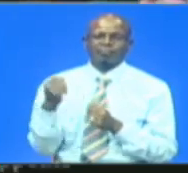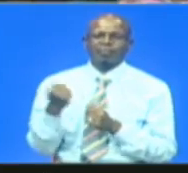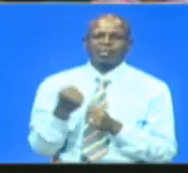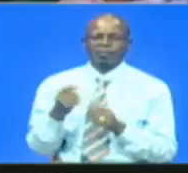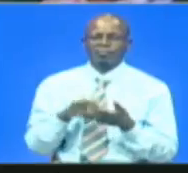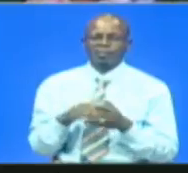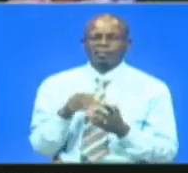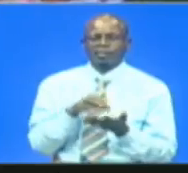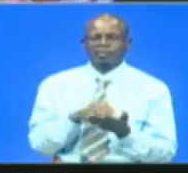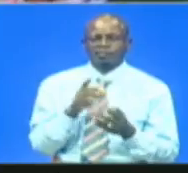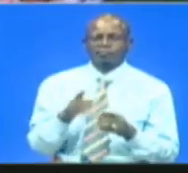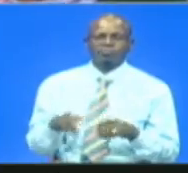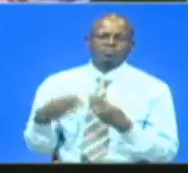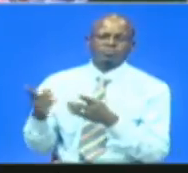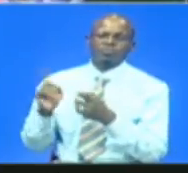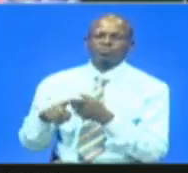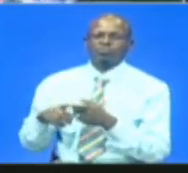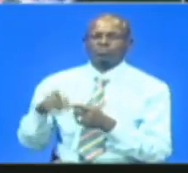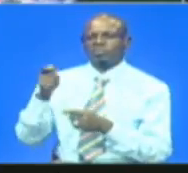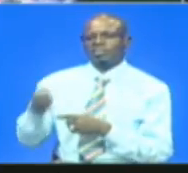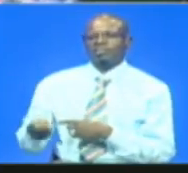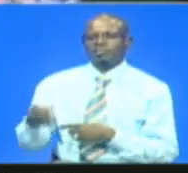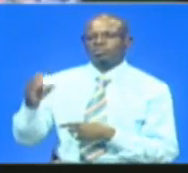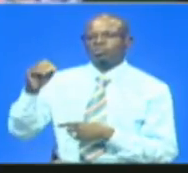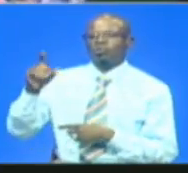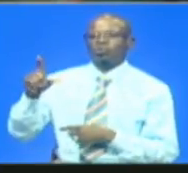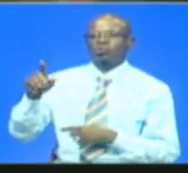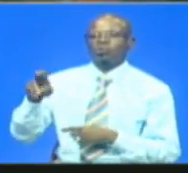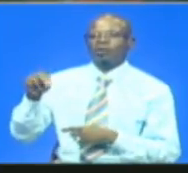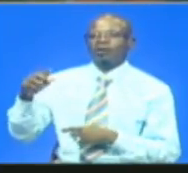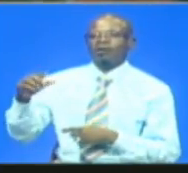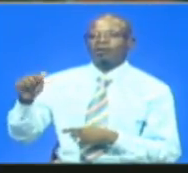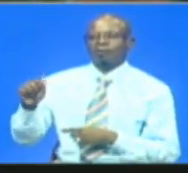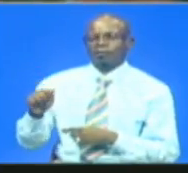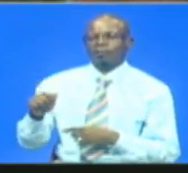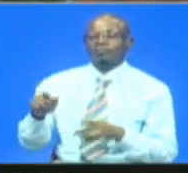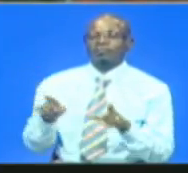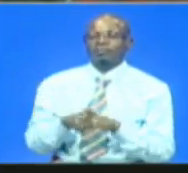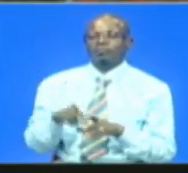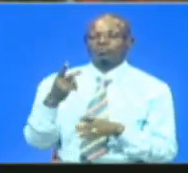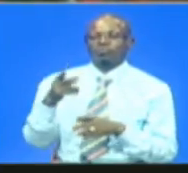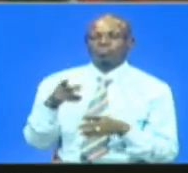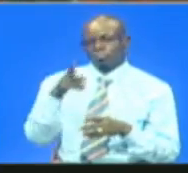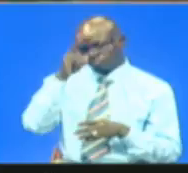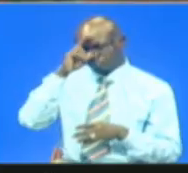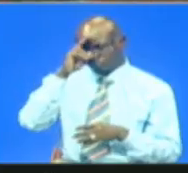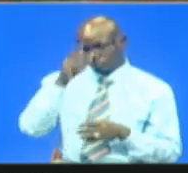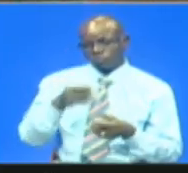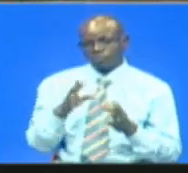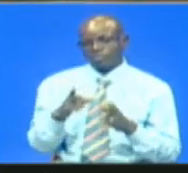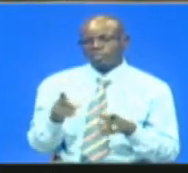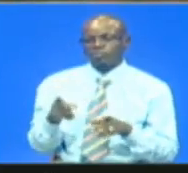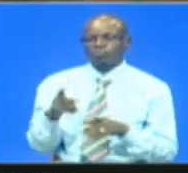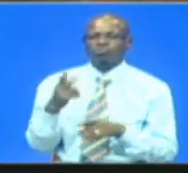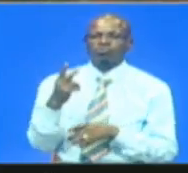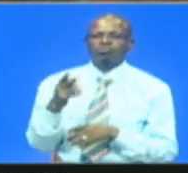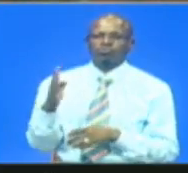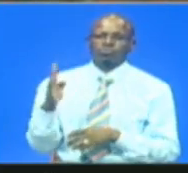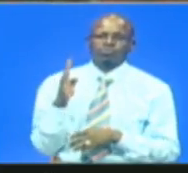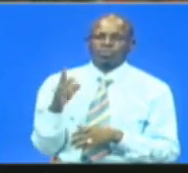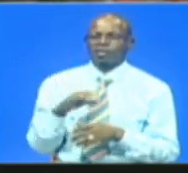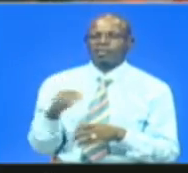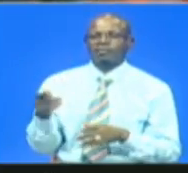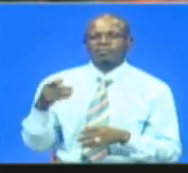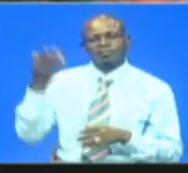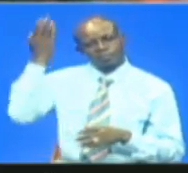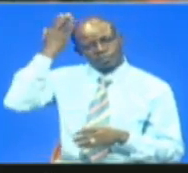by Justice Odunga on the said date. And two police officers, two security guards and a taxi driver have been